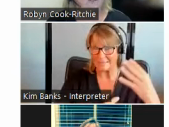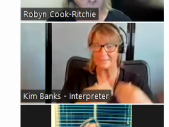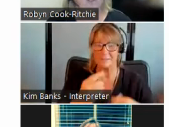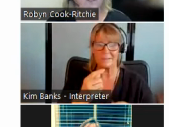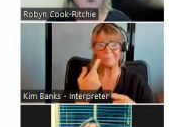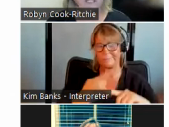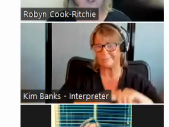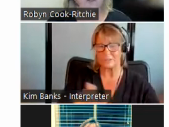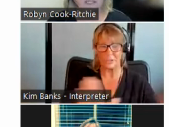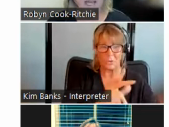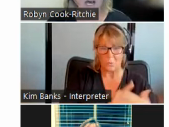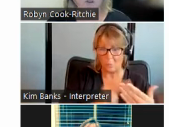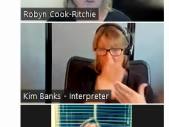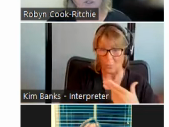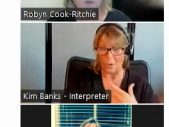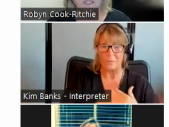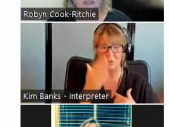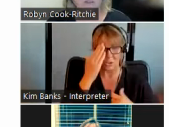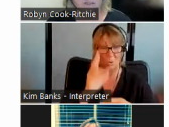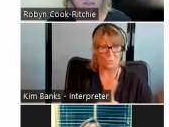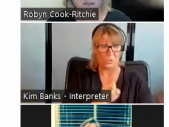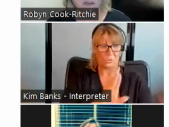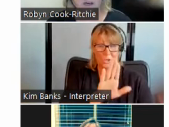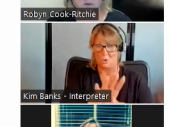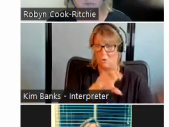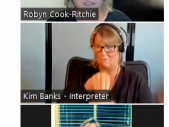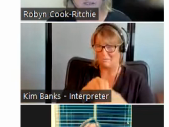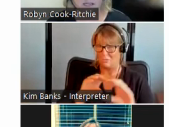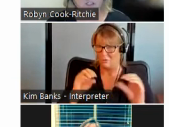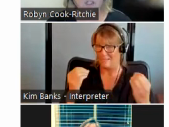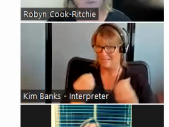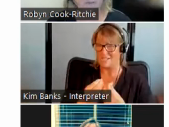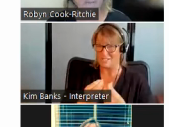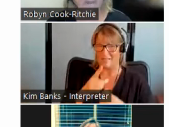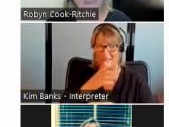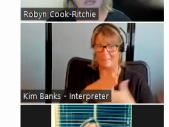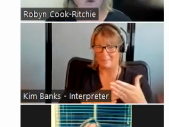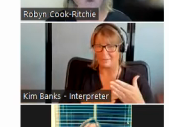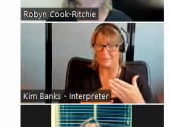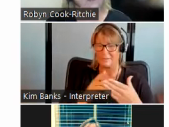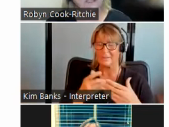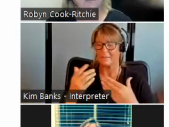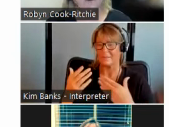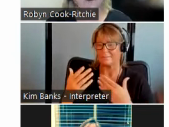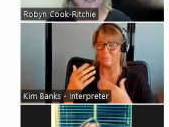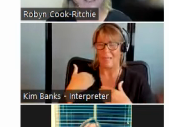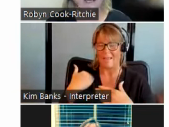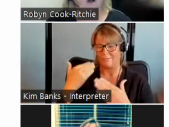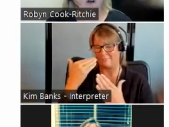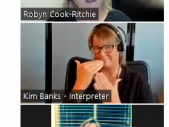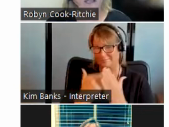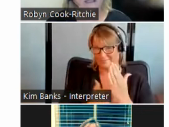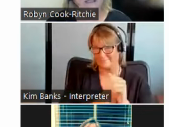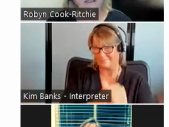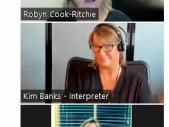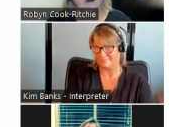ways. So you should know internally how you're using this, this section. What's really important is that